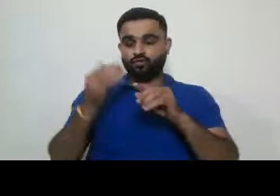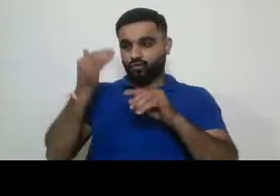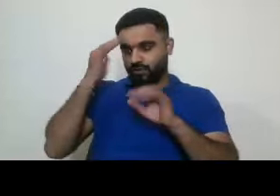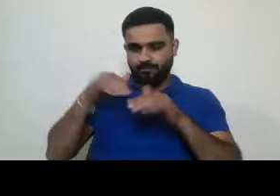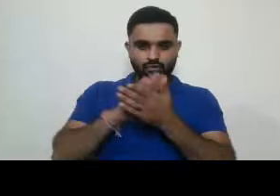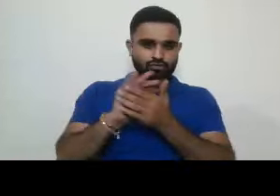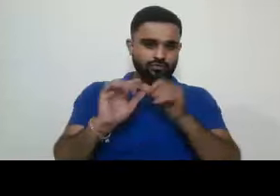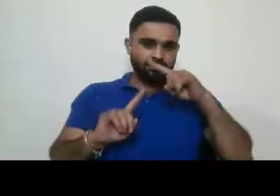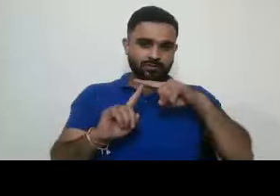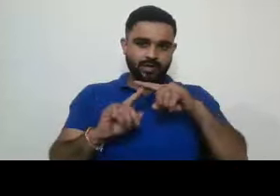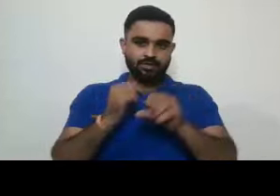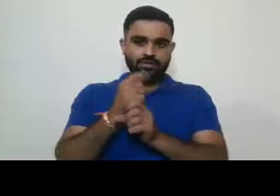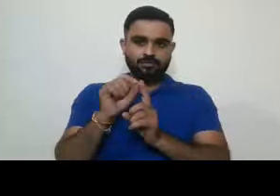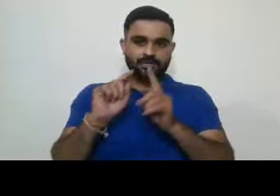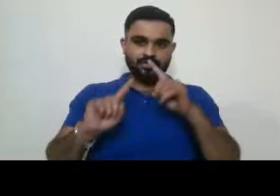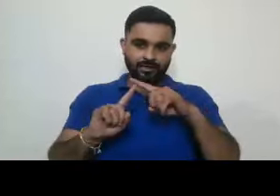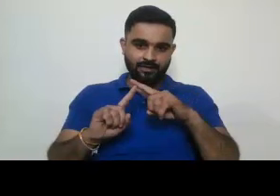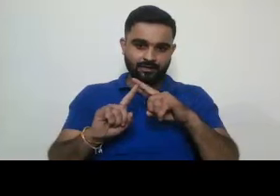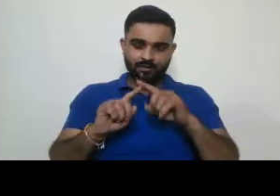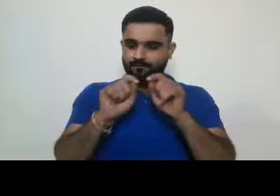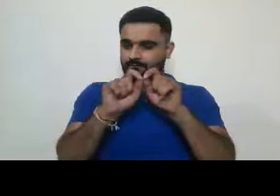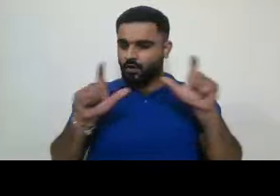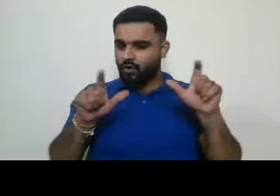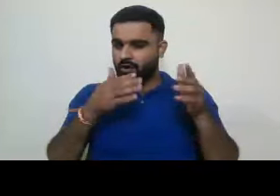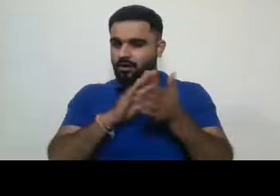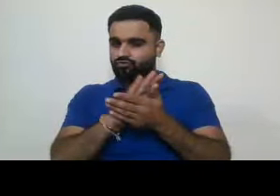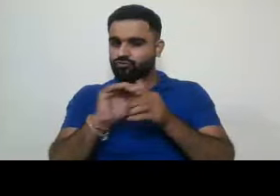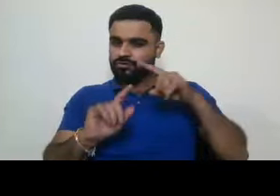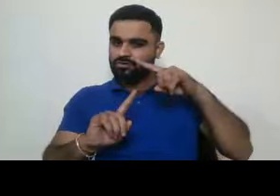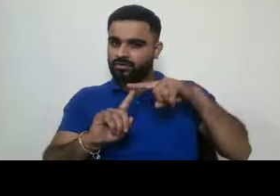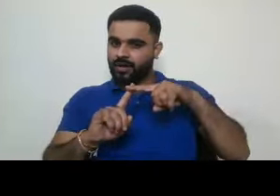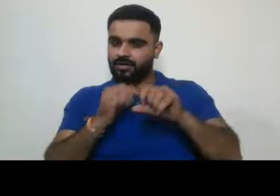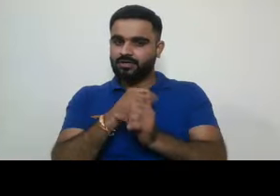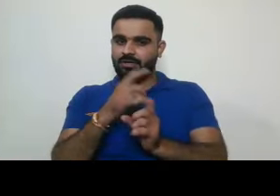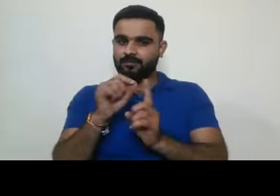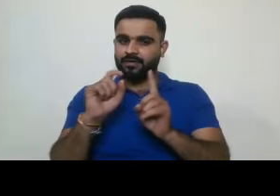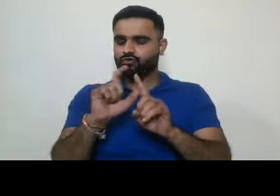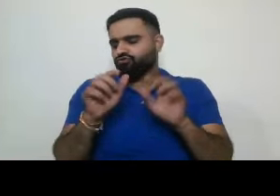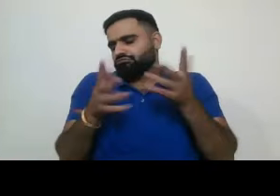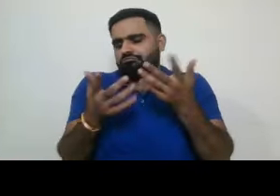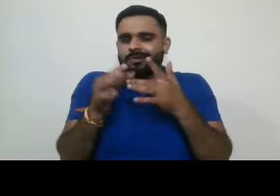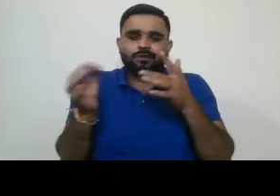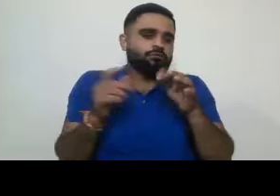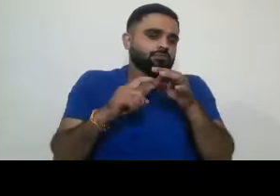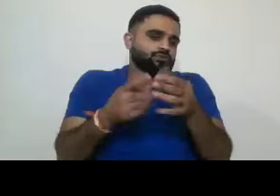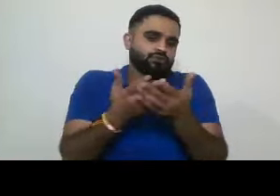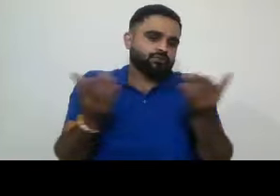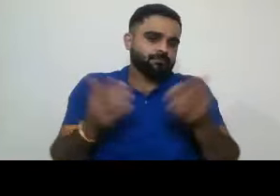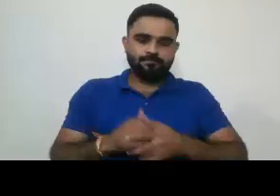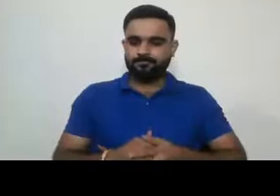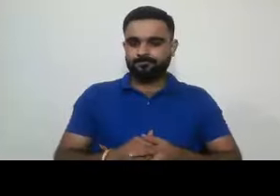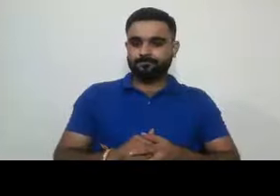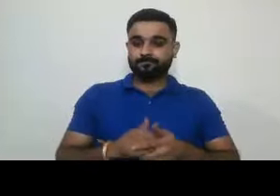Chat GPT full form is? And why Chat GPT? Just an off question.